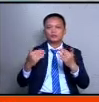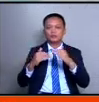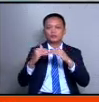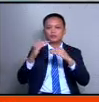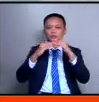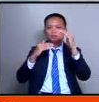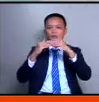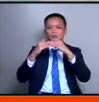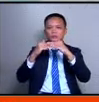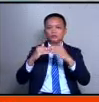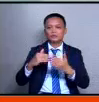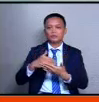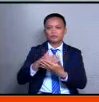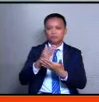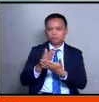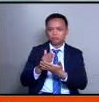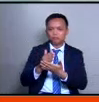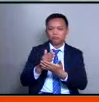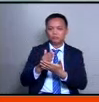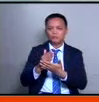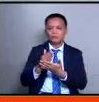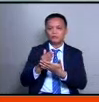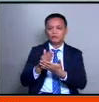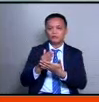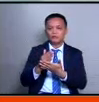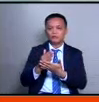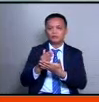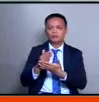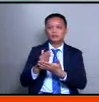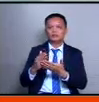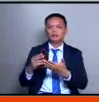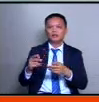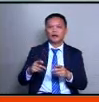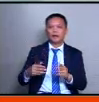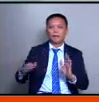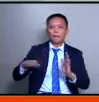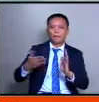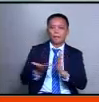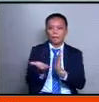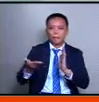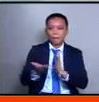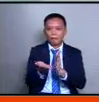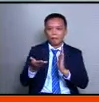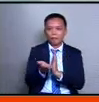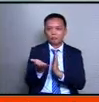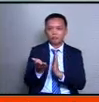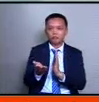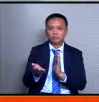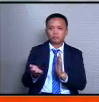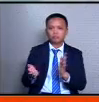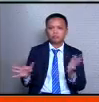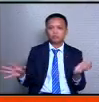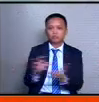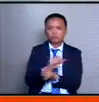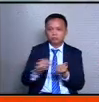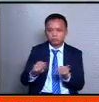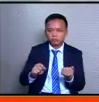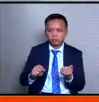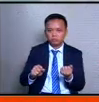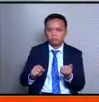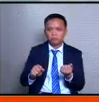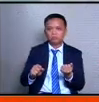bridges. Several bridges across the Pasig River will collapse, reported,